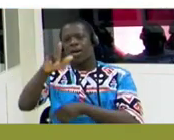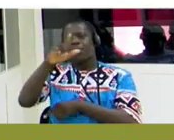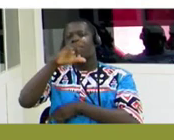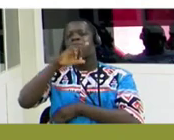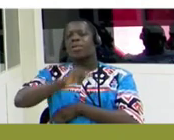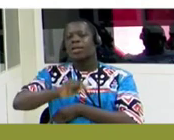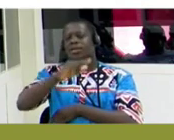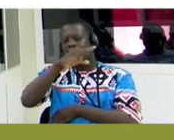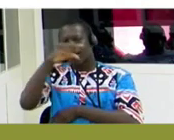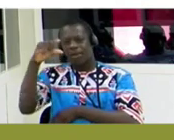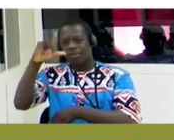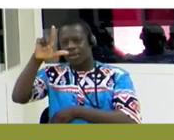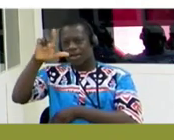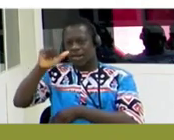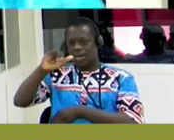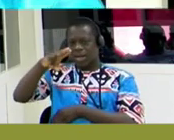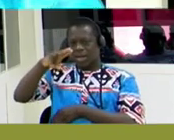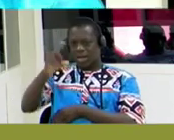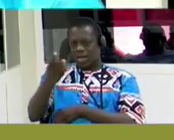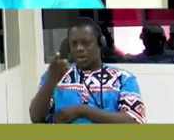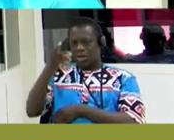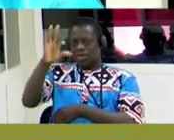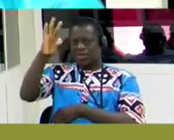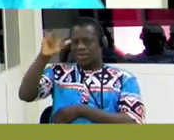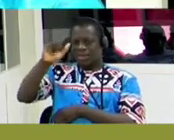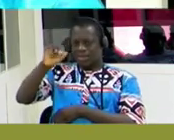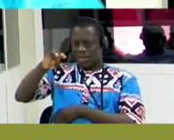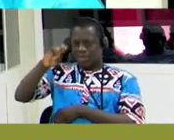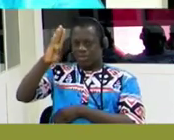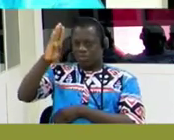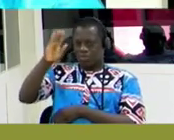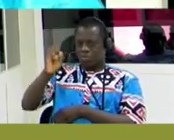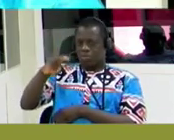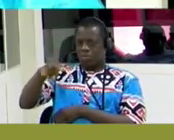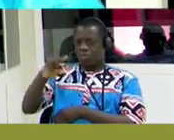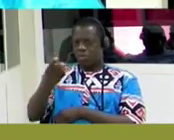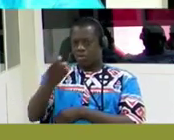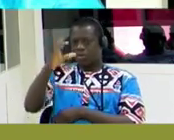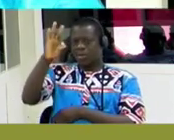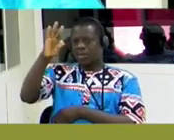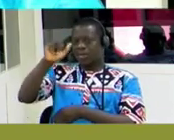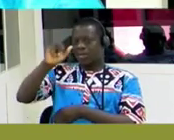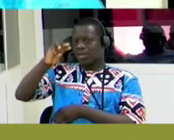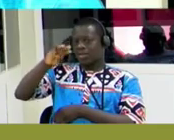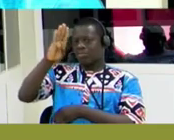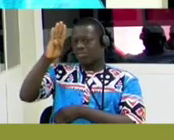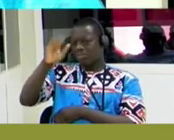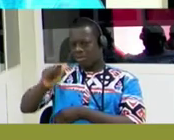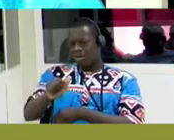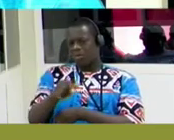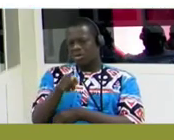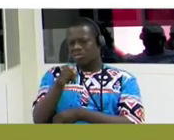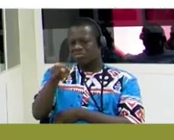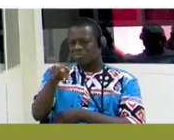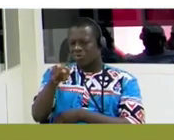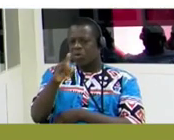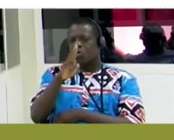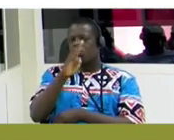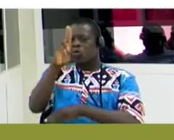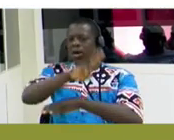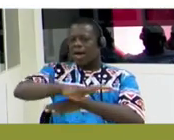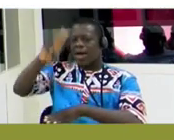commander. And who was above Lantombon Tamba at the time? No, he was the commander